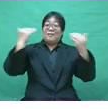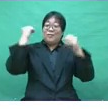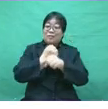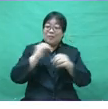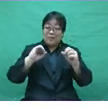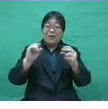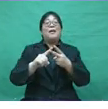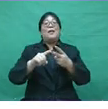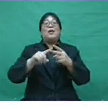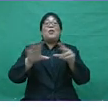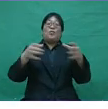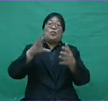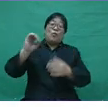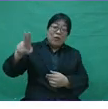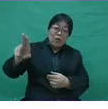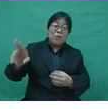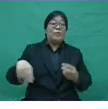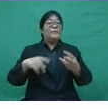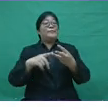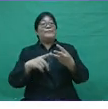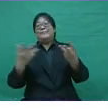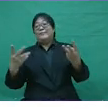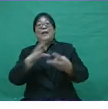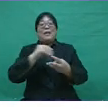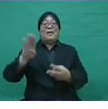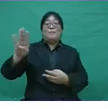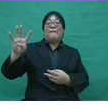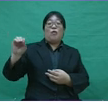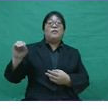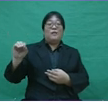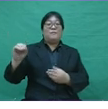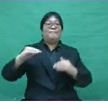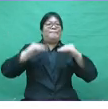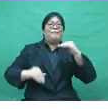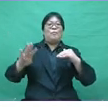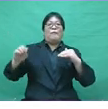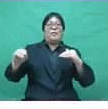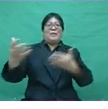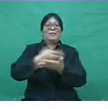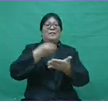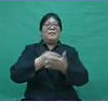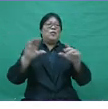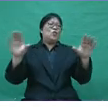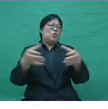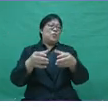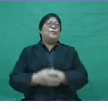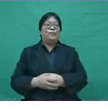groups such as persons with disabilities and the B40, bottom 40% income group.